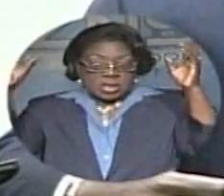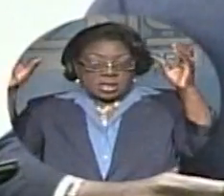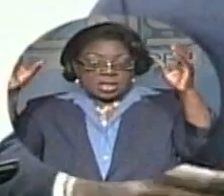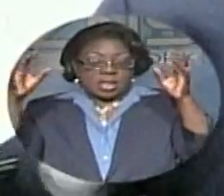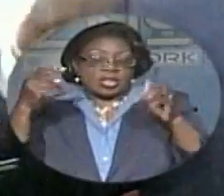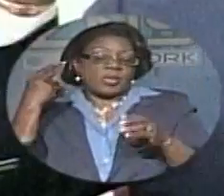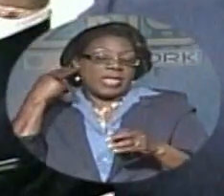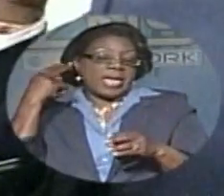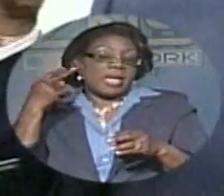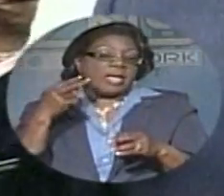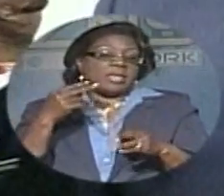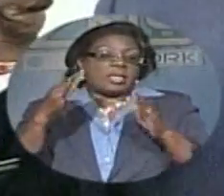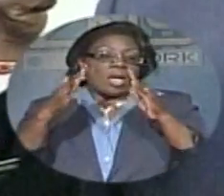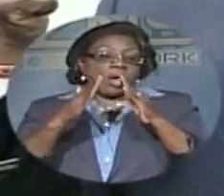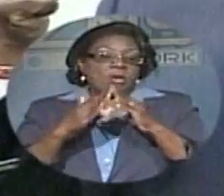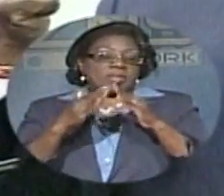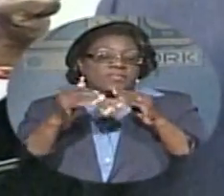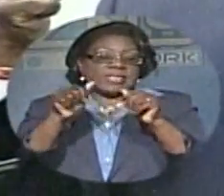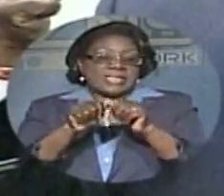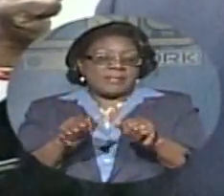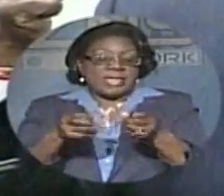dissolved by an announcement on the radio.